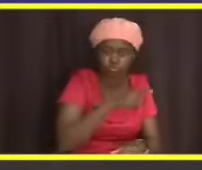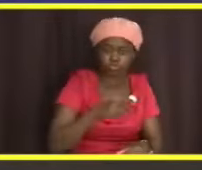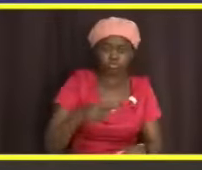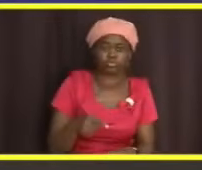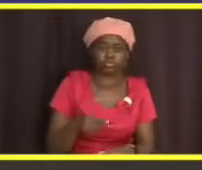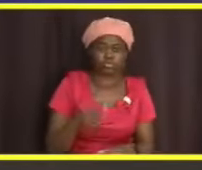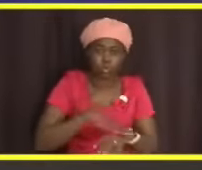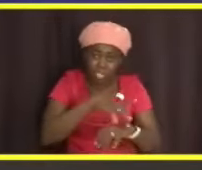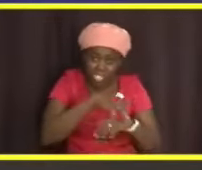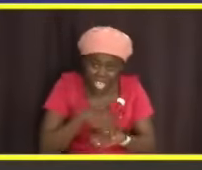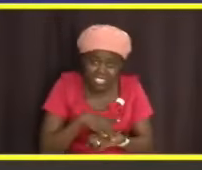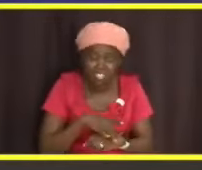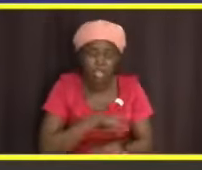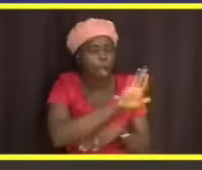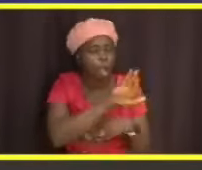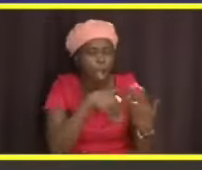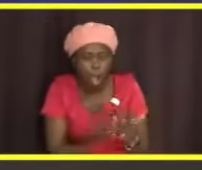all by